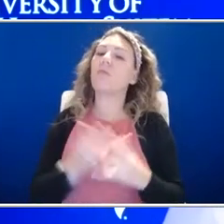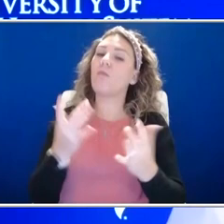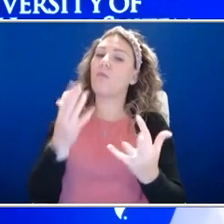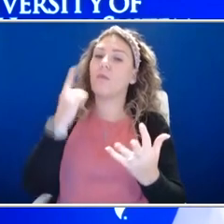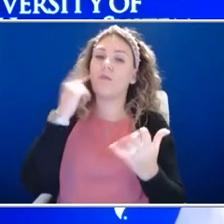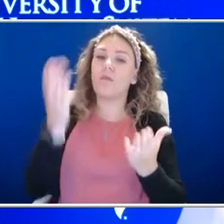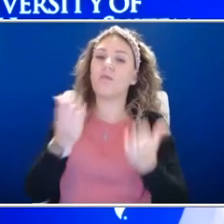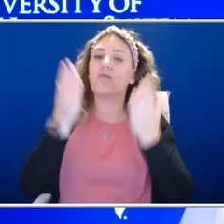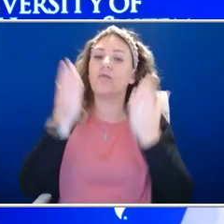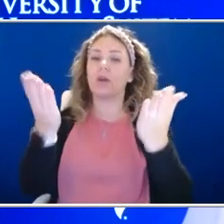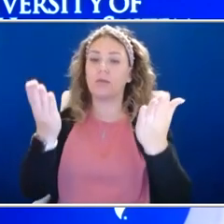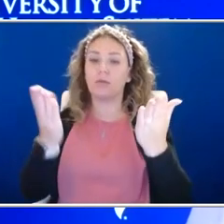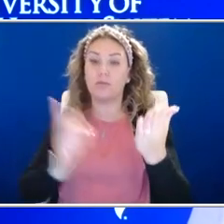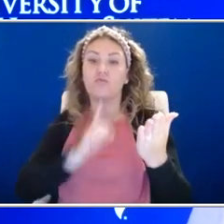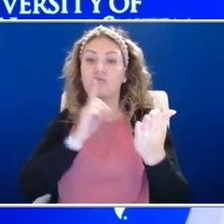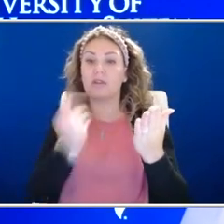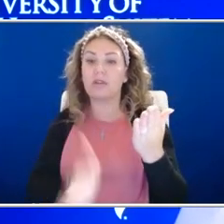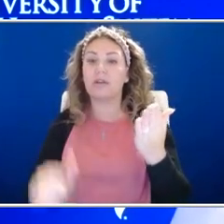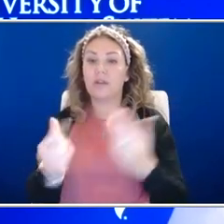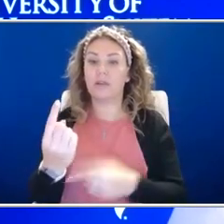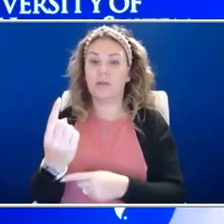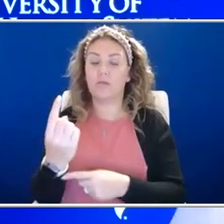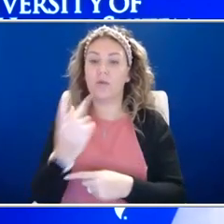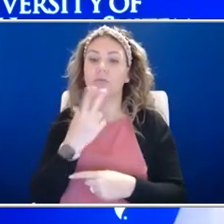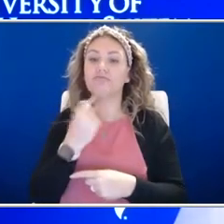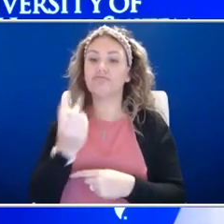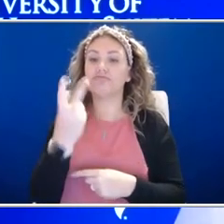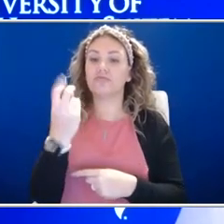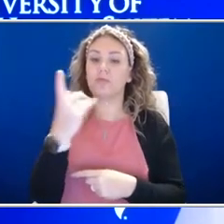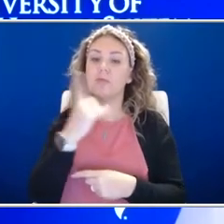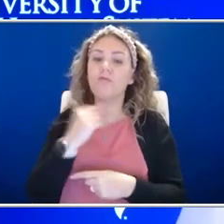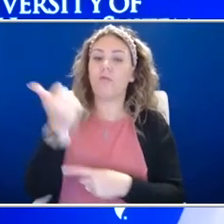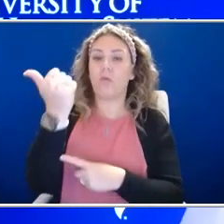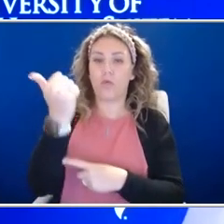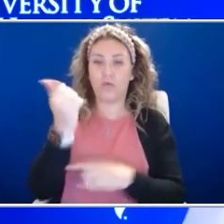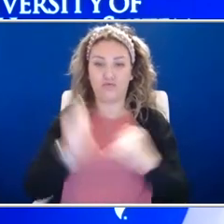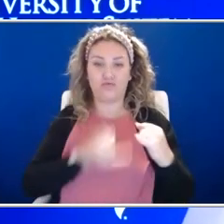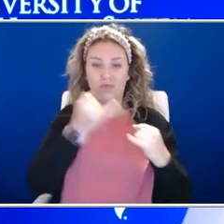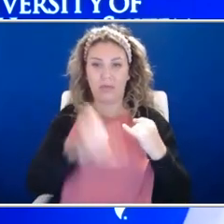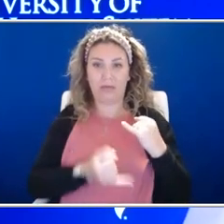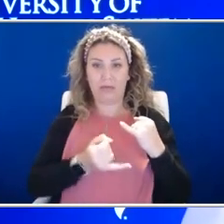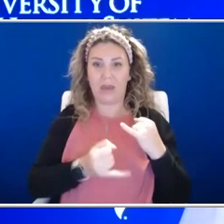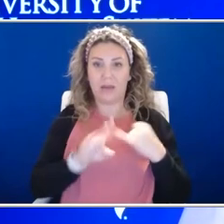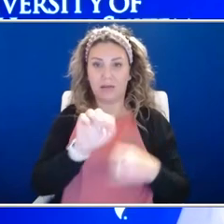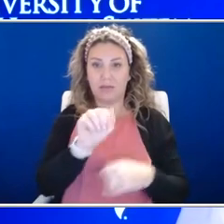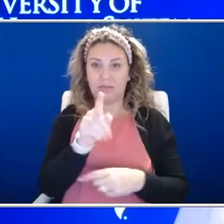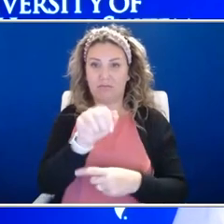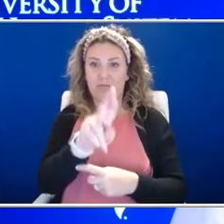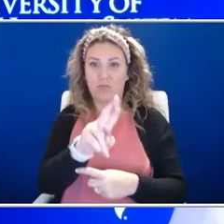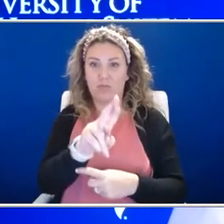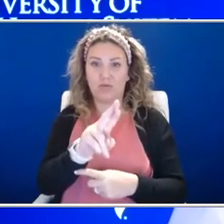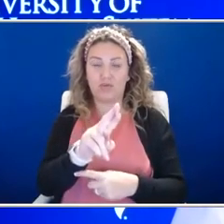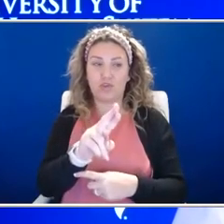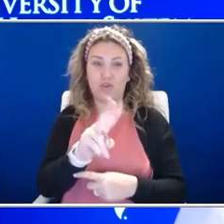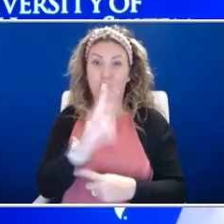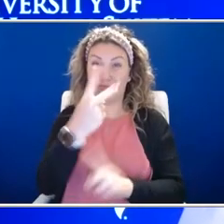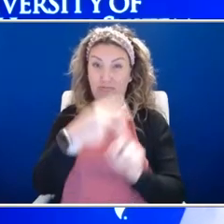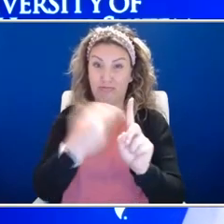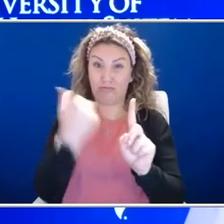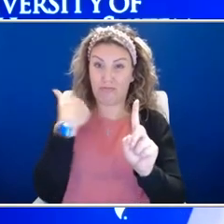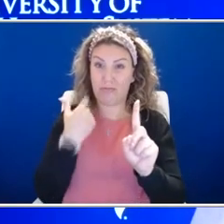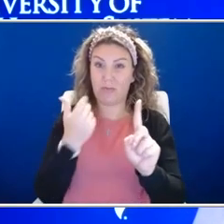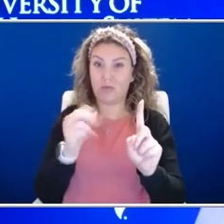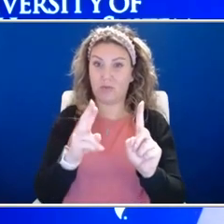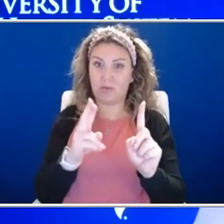right now really anybody 12 and over who received their last booster, you know, 2 months ago or their last dose 2 months ago